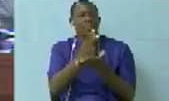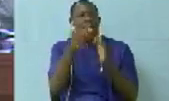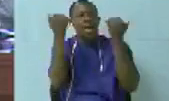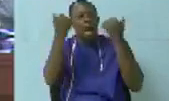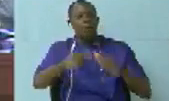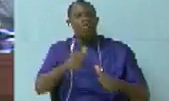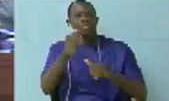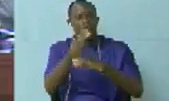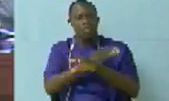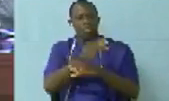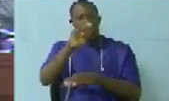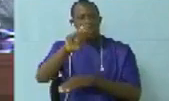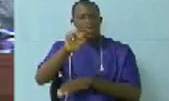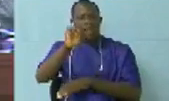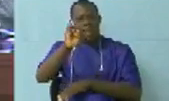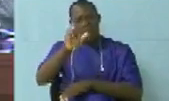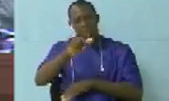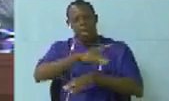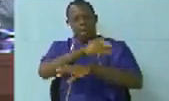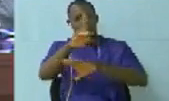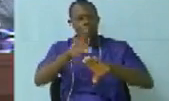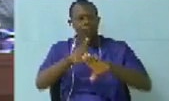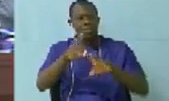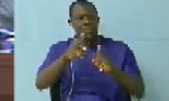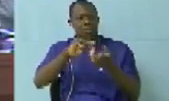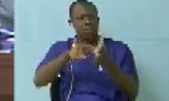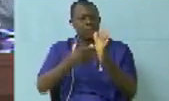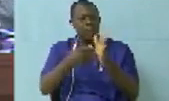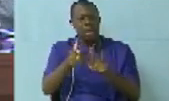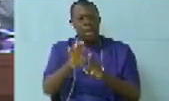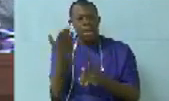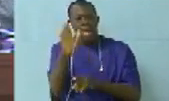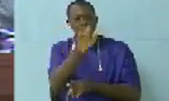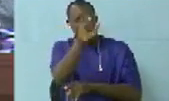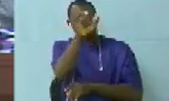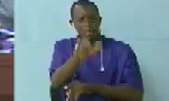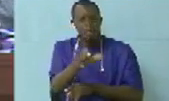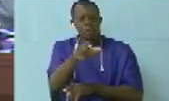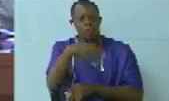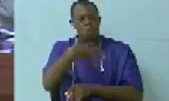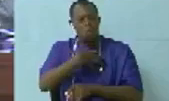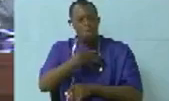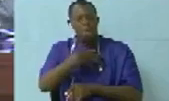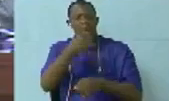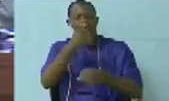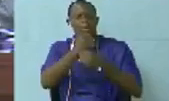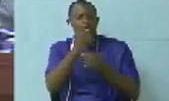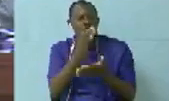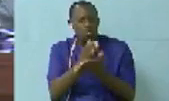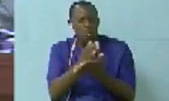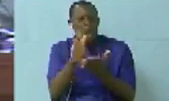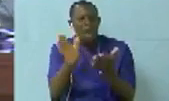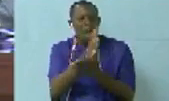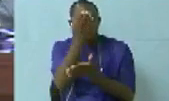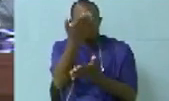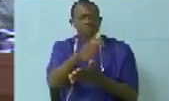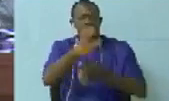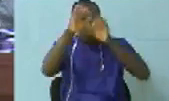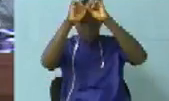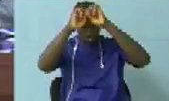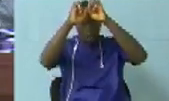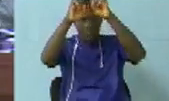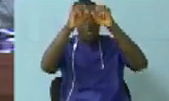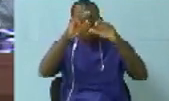like anybody to be eliminated sort of from the system. The NIA would have been the place